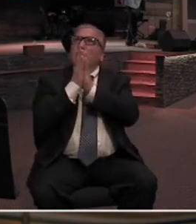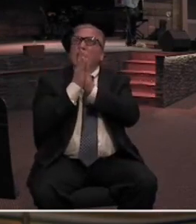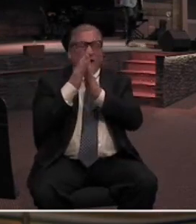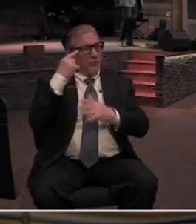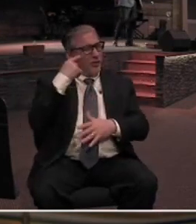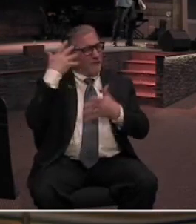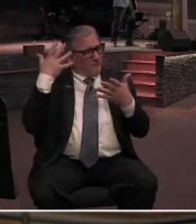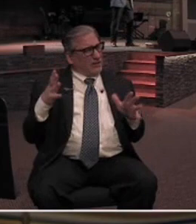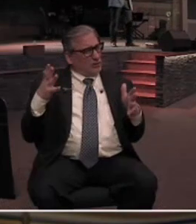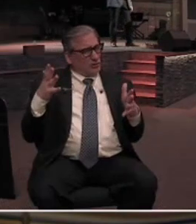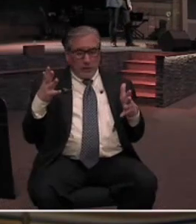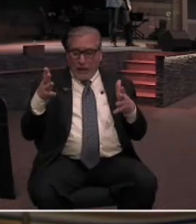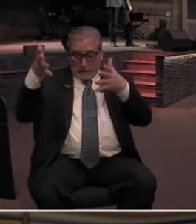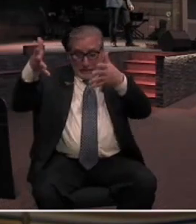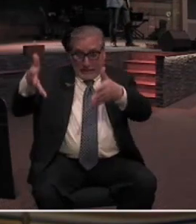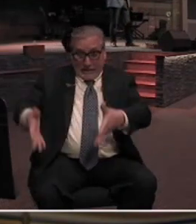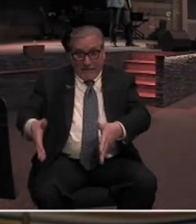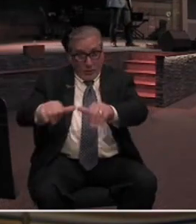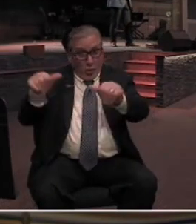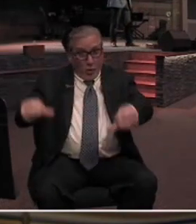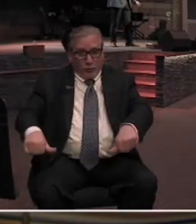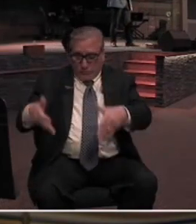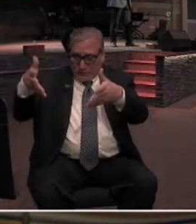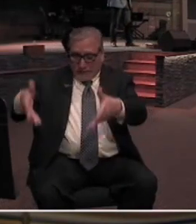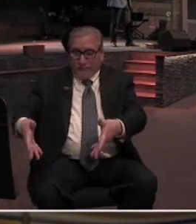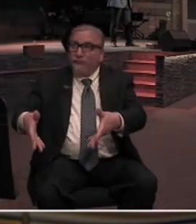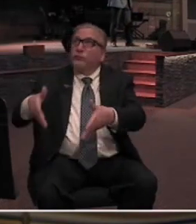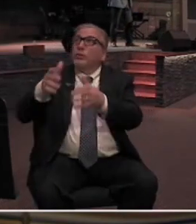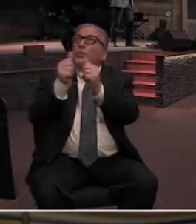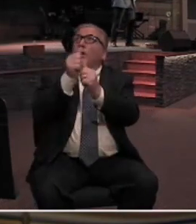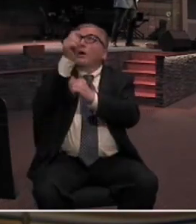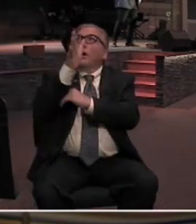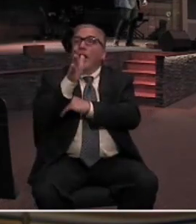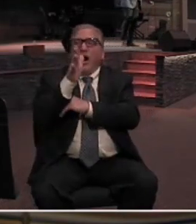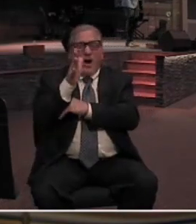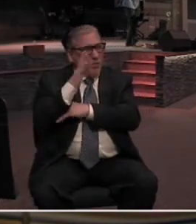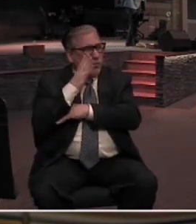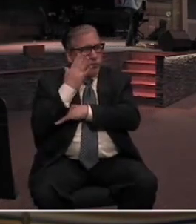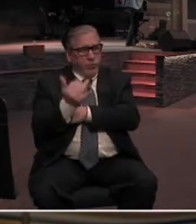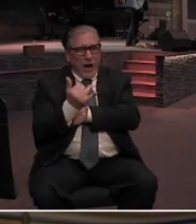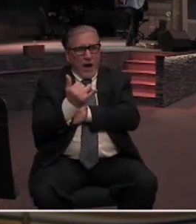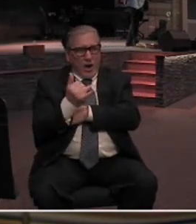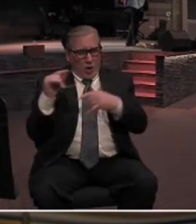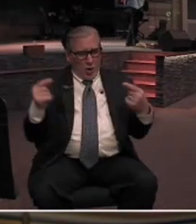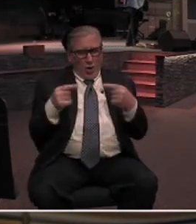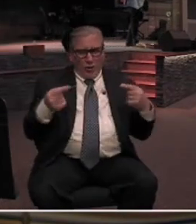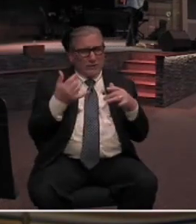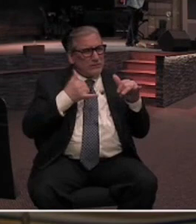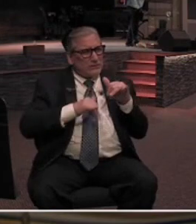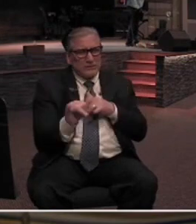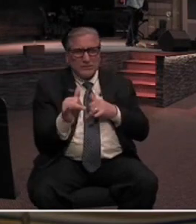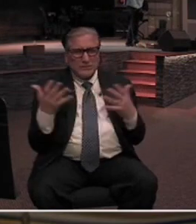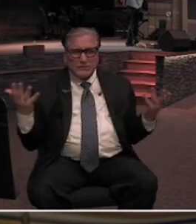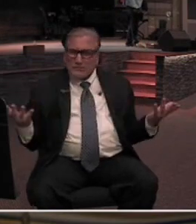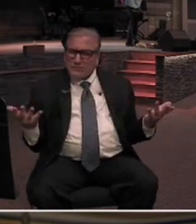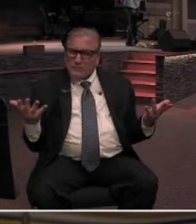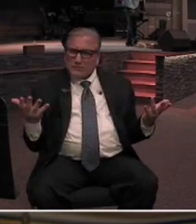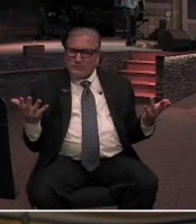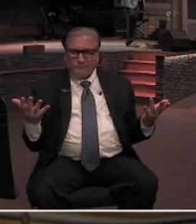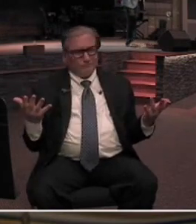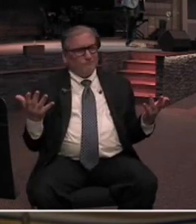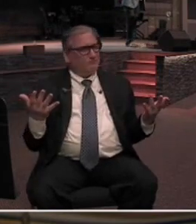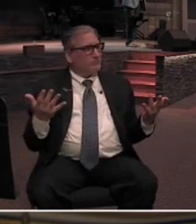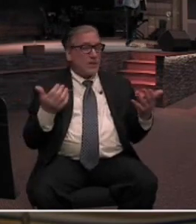I thought I left this with God. Why am I still hurting? I'm trying to